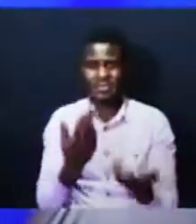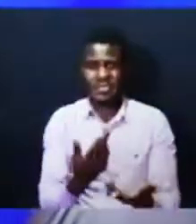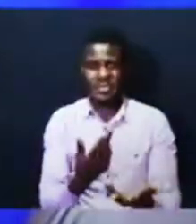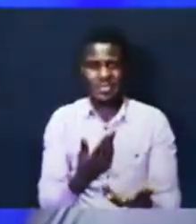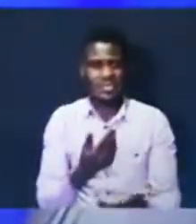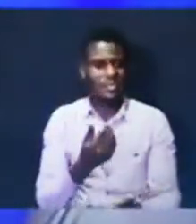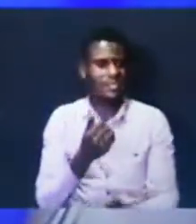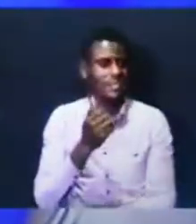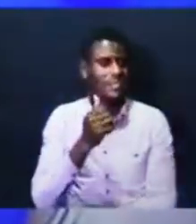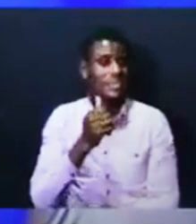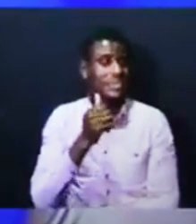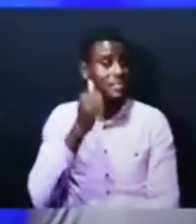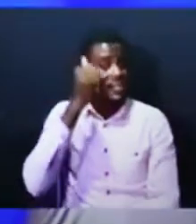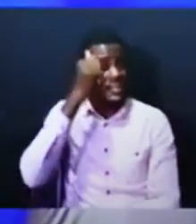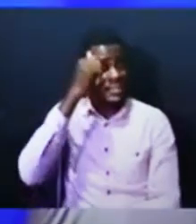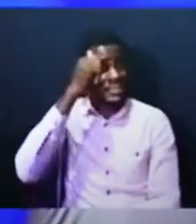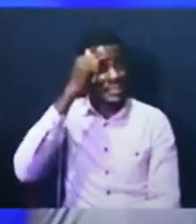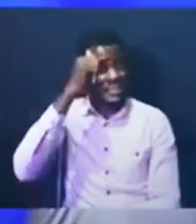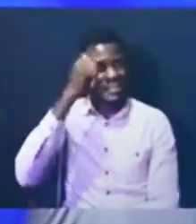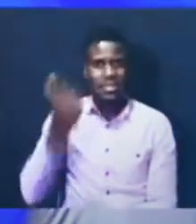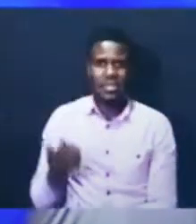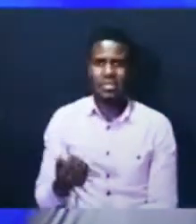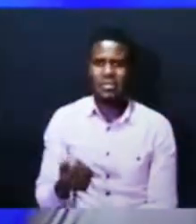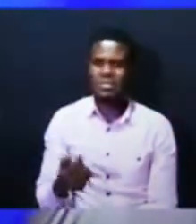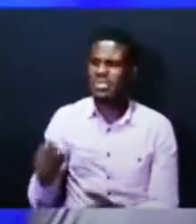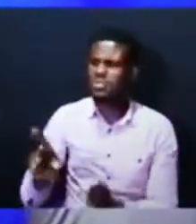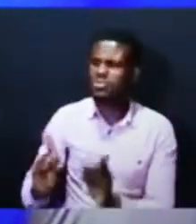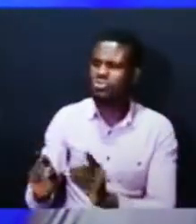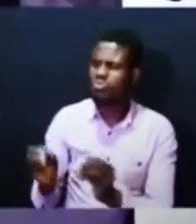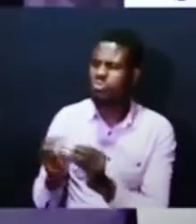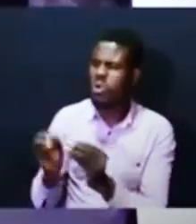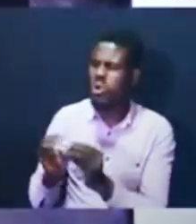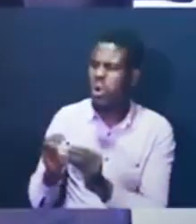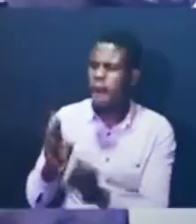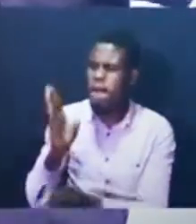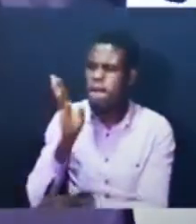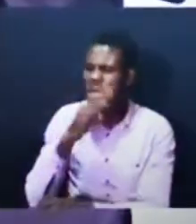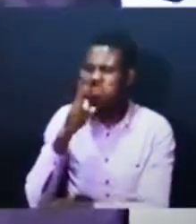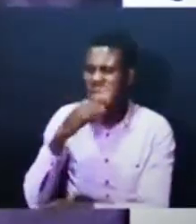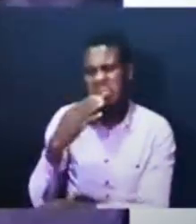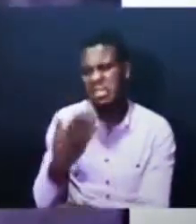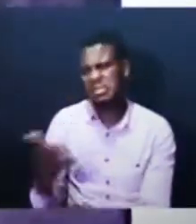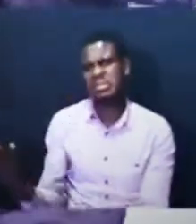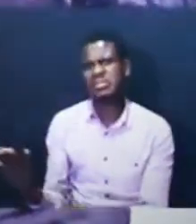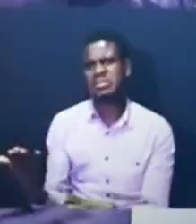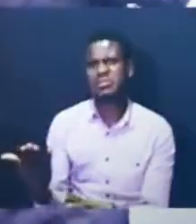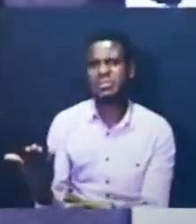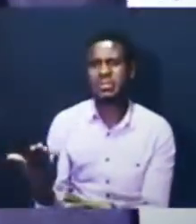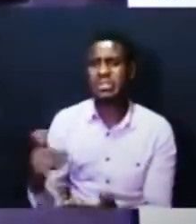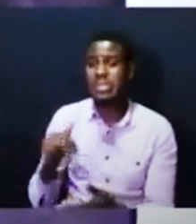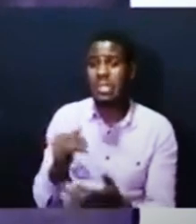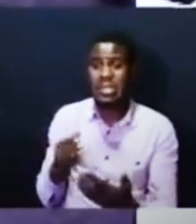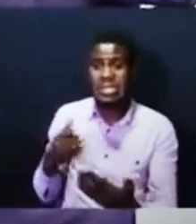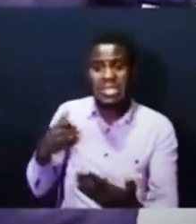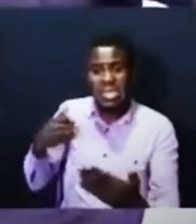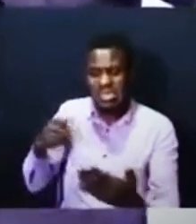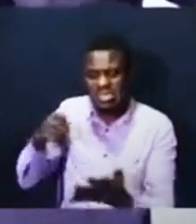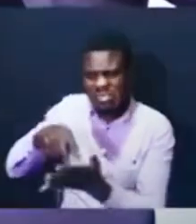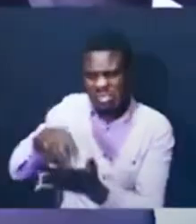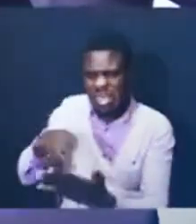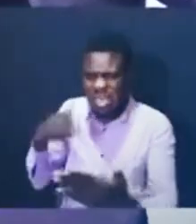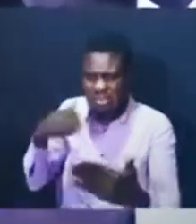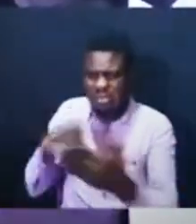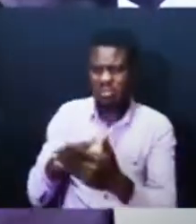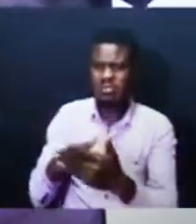and destroying many things in the church. Alexandro or ye yamboni bebri or see young sempano kwine a kwain